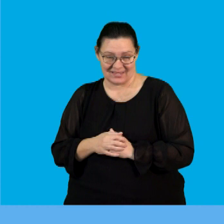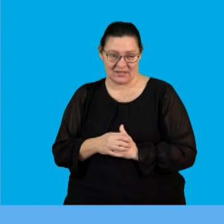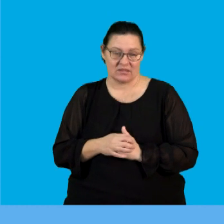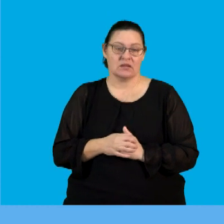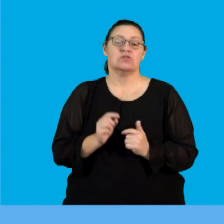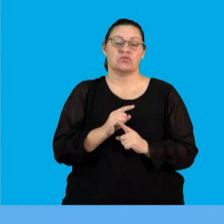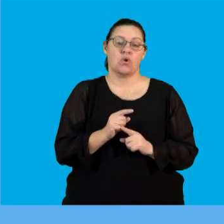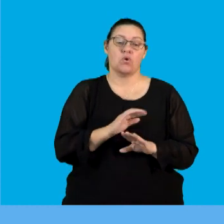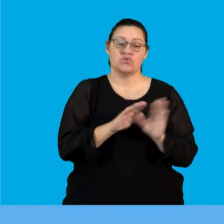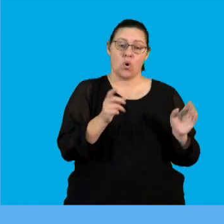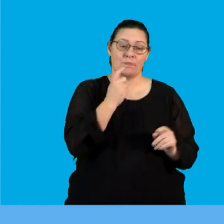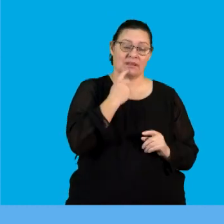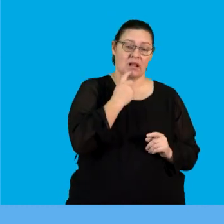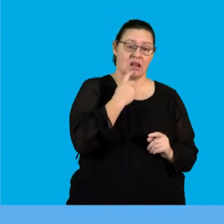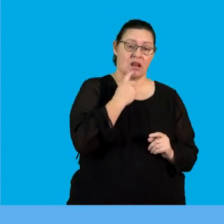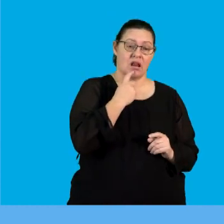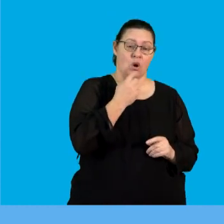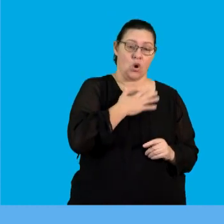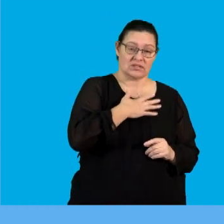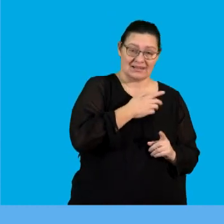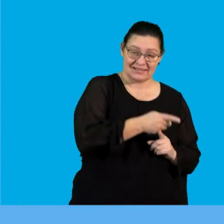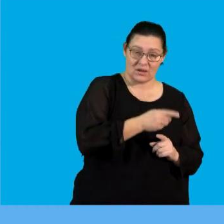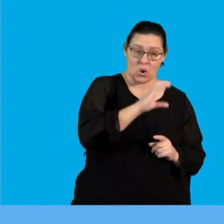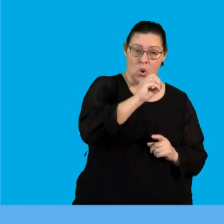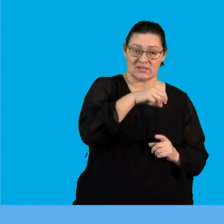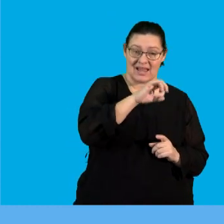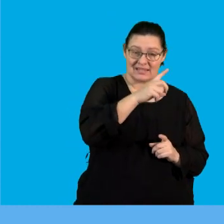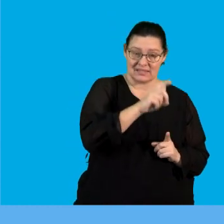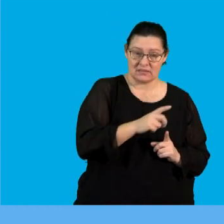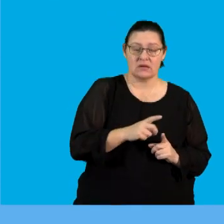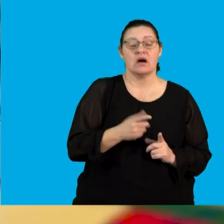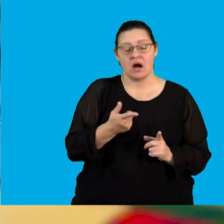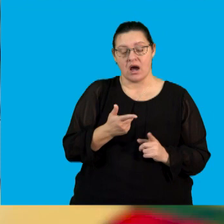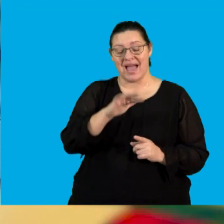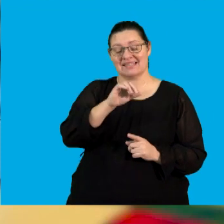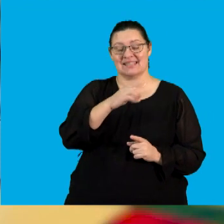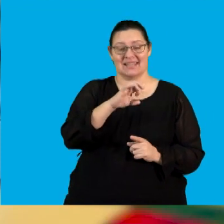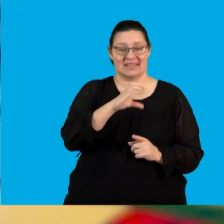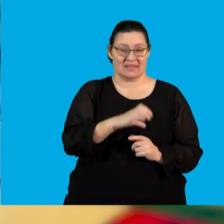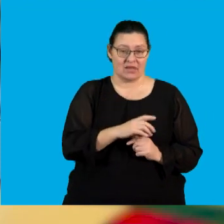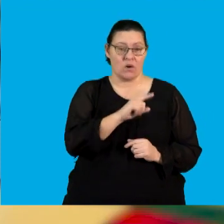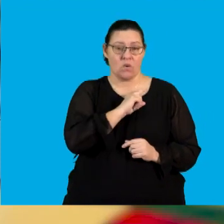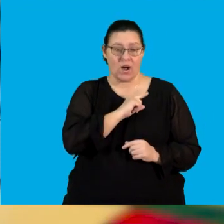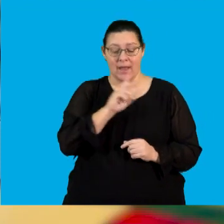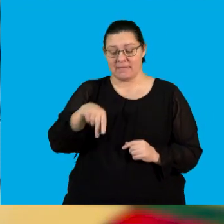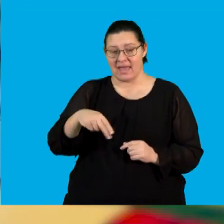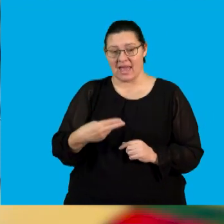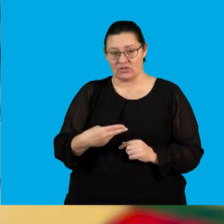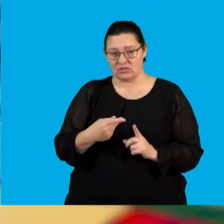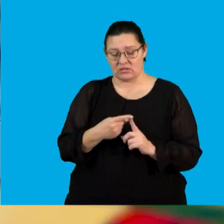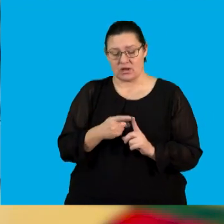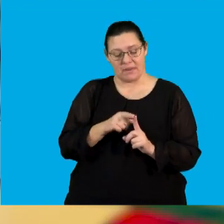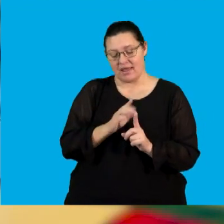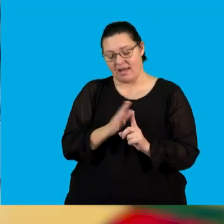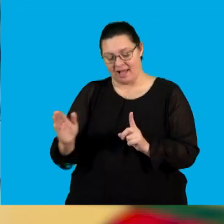non-metal oxides, they form acidic solutions. So remember, the metal oxides, their solutions are going to be basic because their pH is going to be